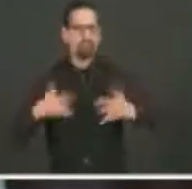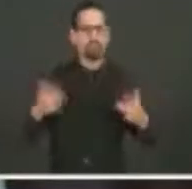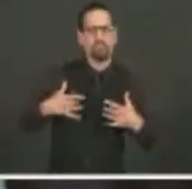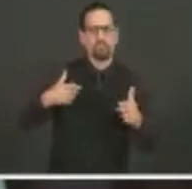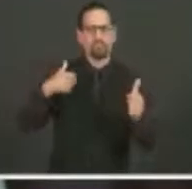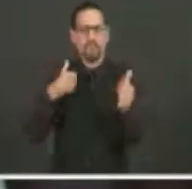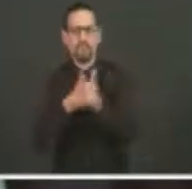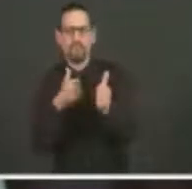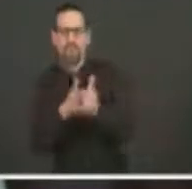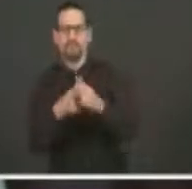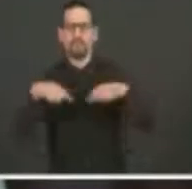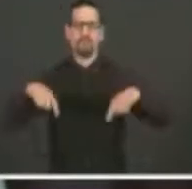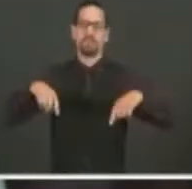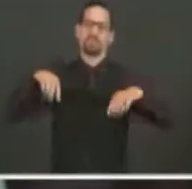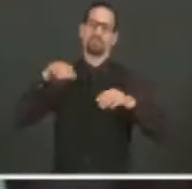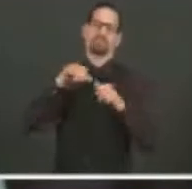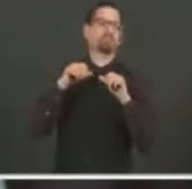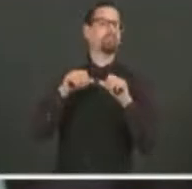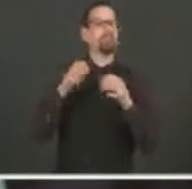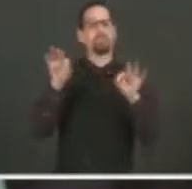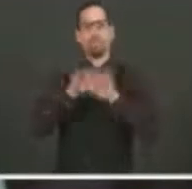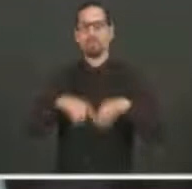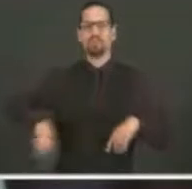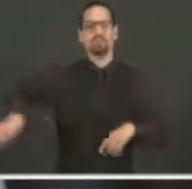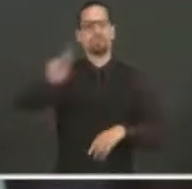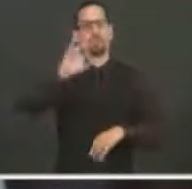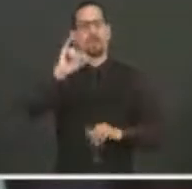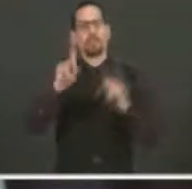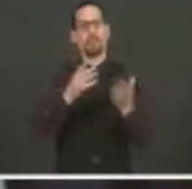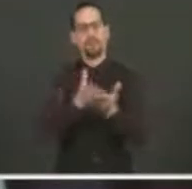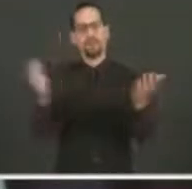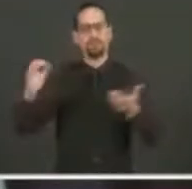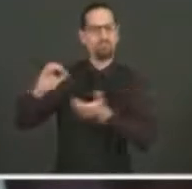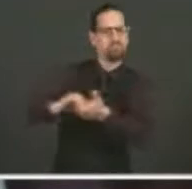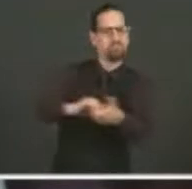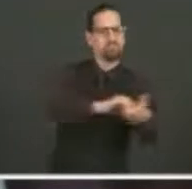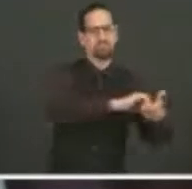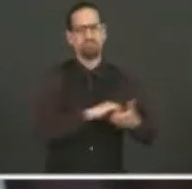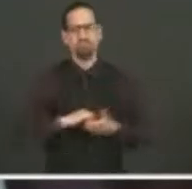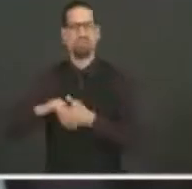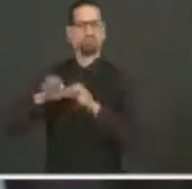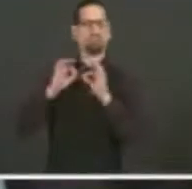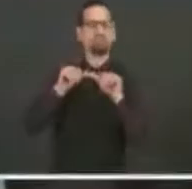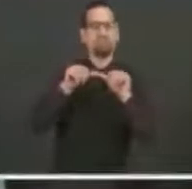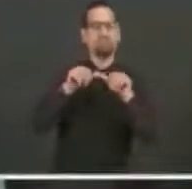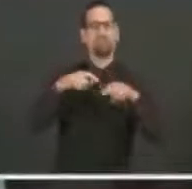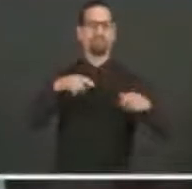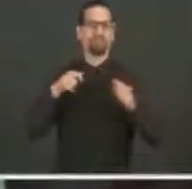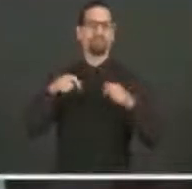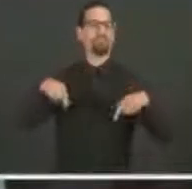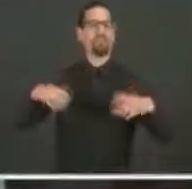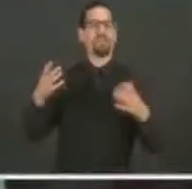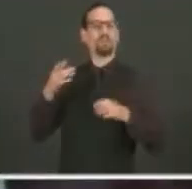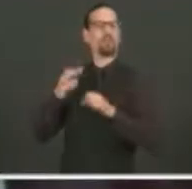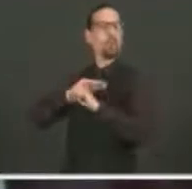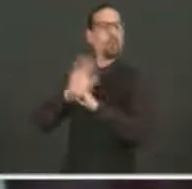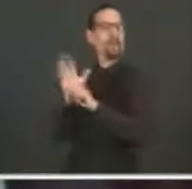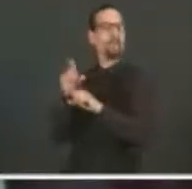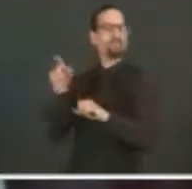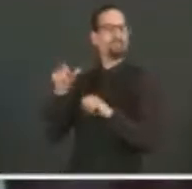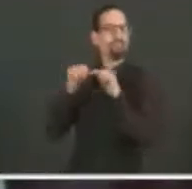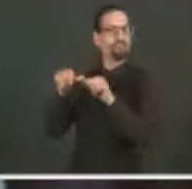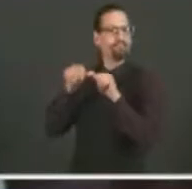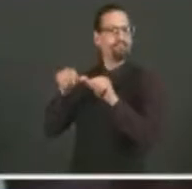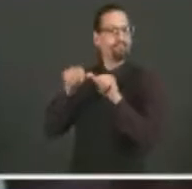come together and get the information that we need to deal with the ongoing coronavirus in Rhode Island. I